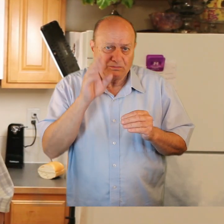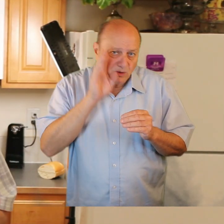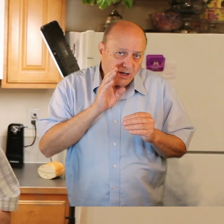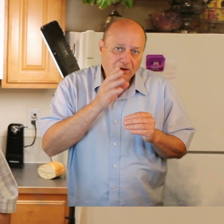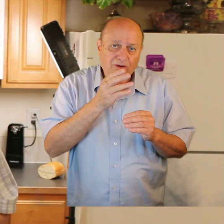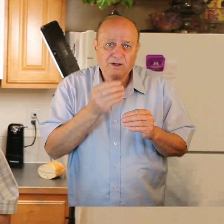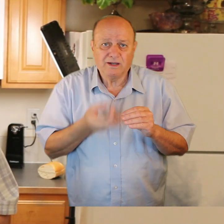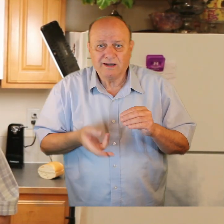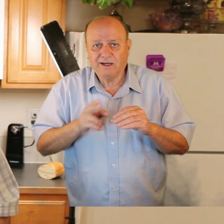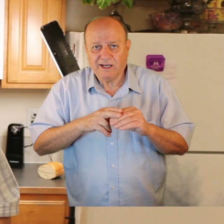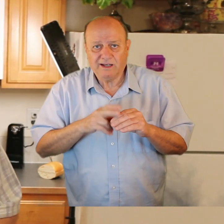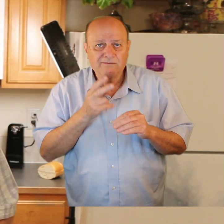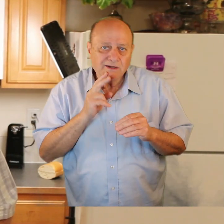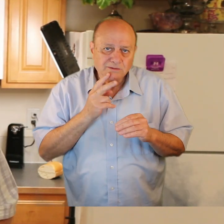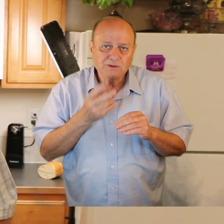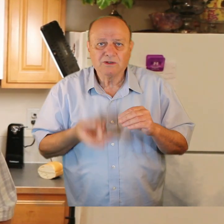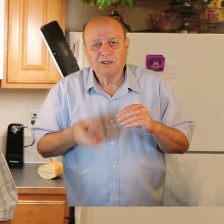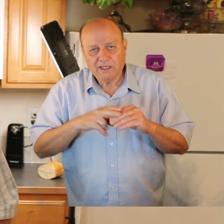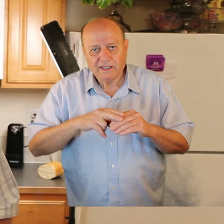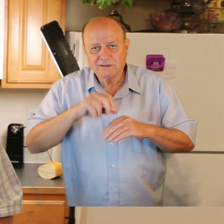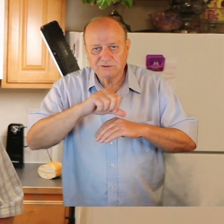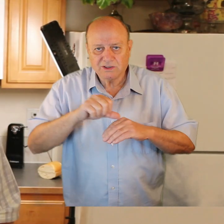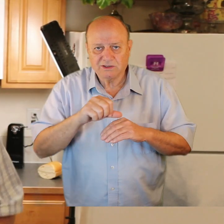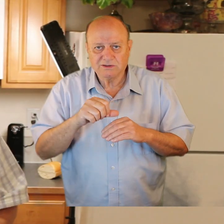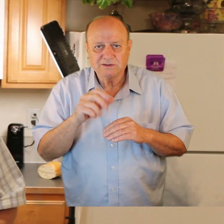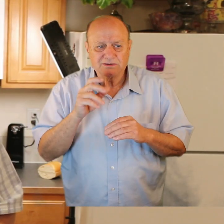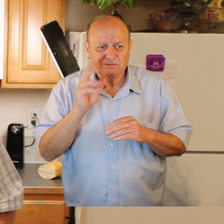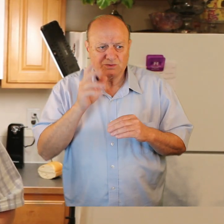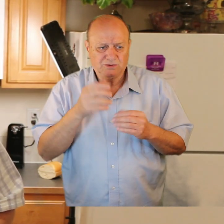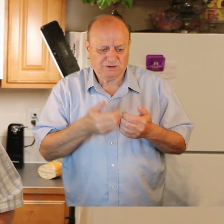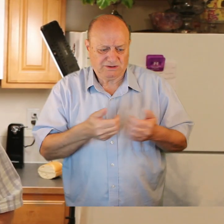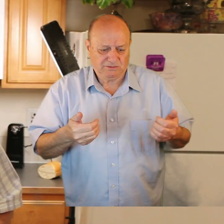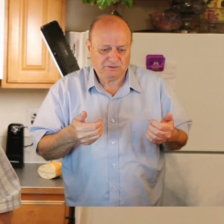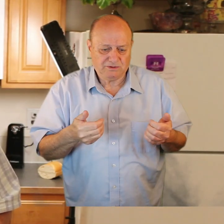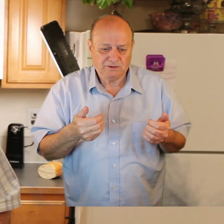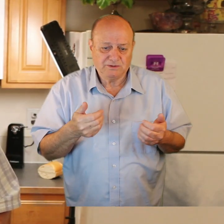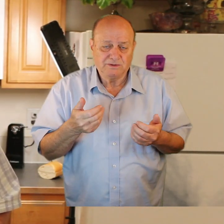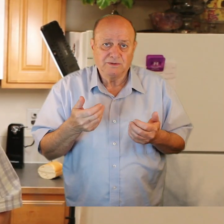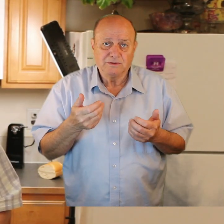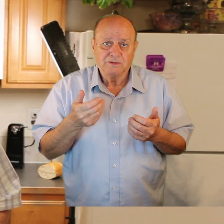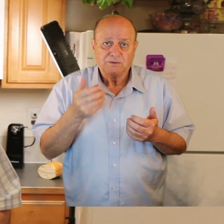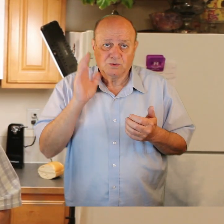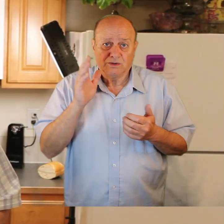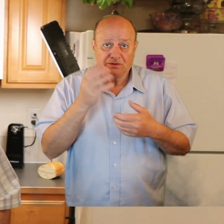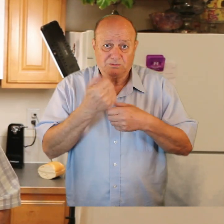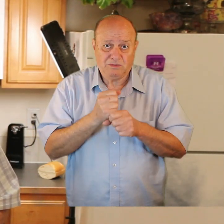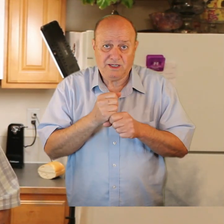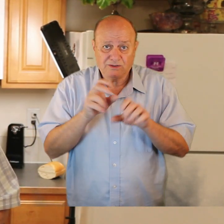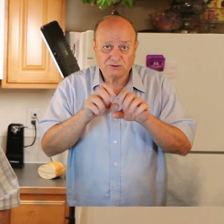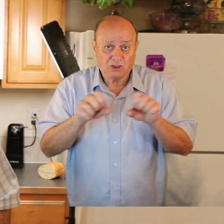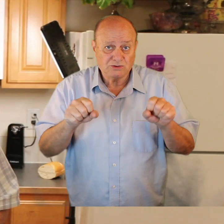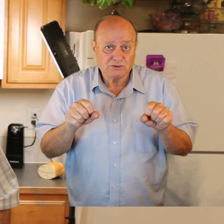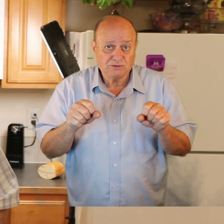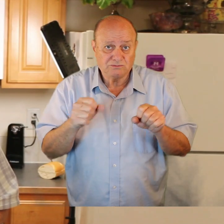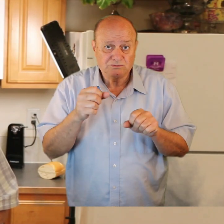sauce, I'm going to keep them separate. And this is a little more ritzy perhaps to some people, but I'm just going to